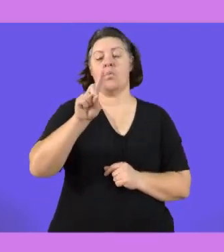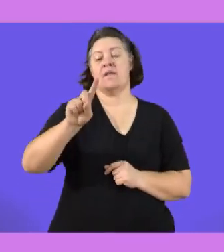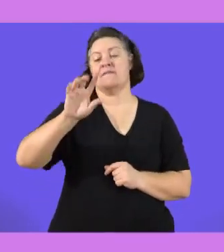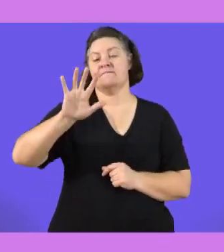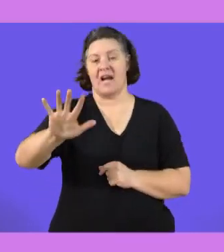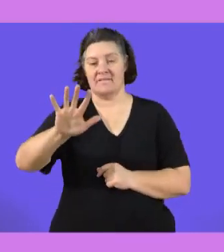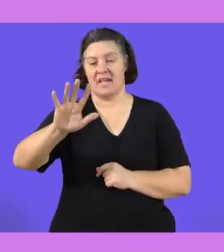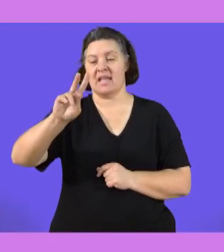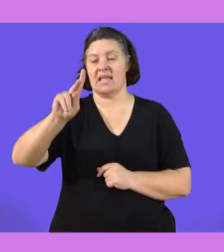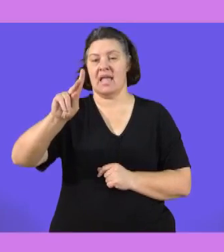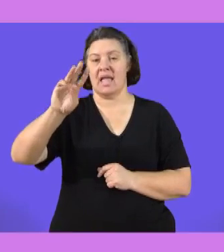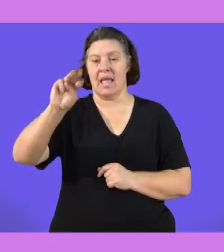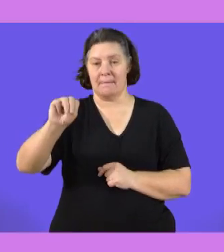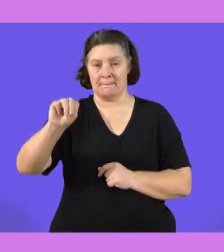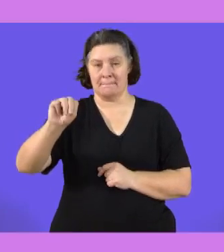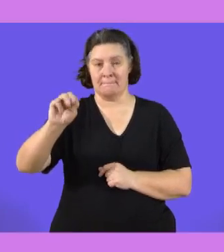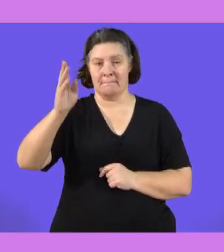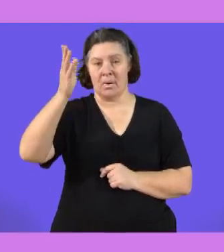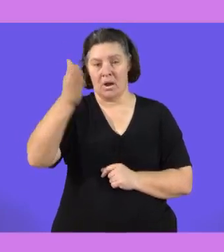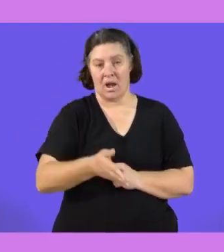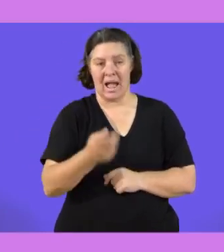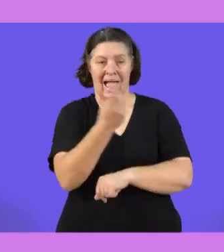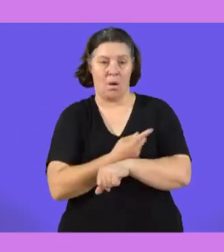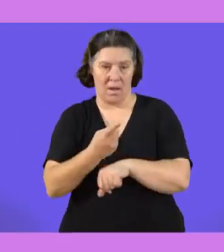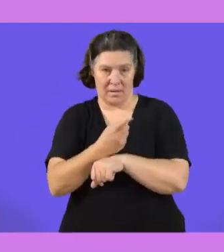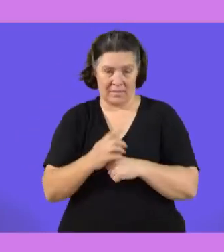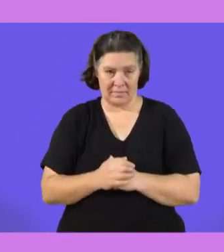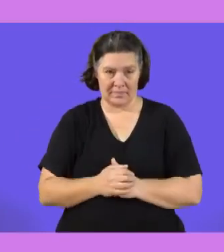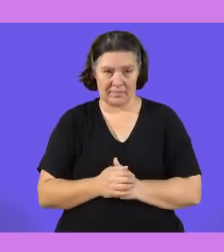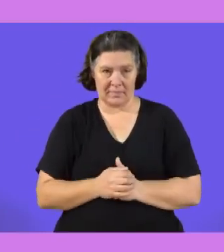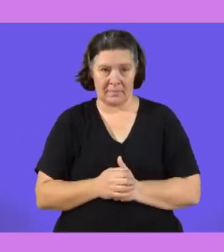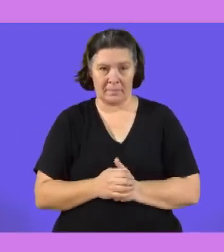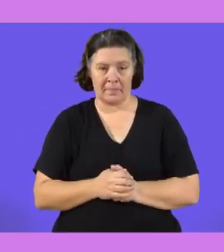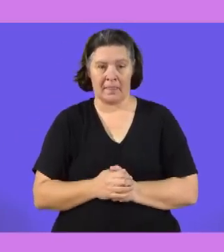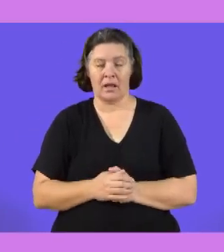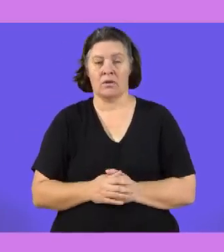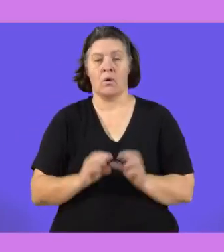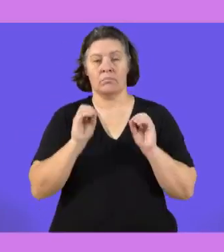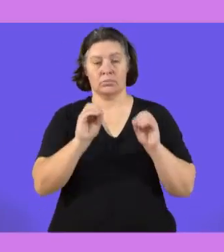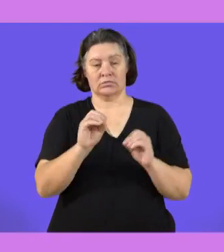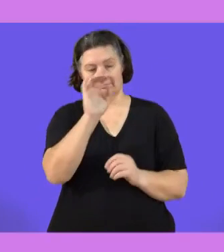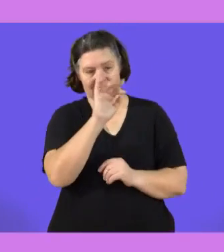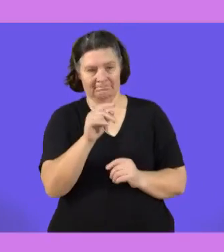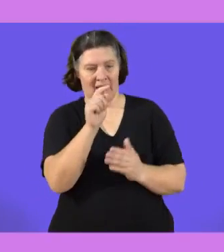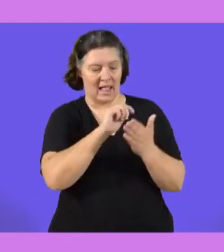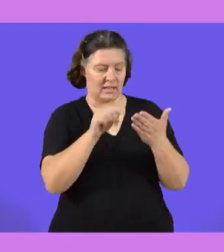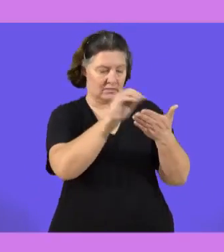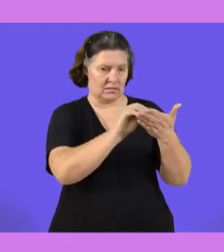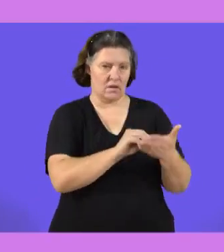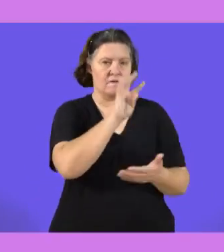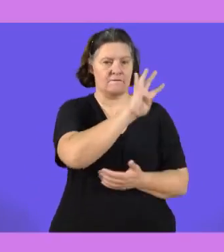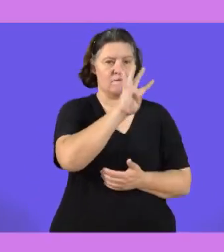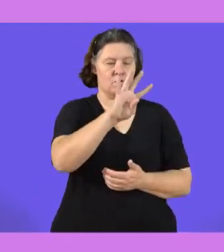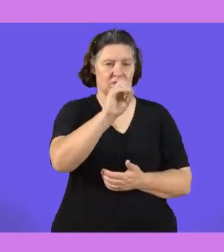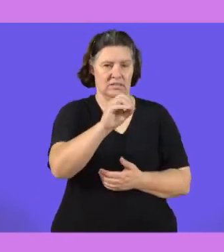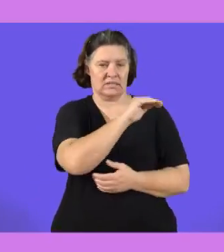is 115 kilometers per hour. So now I will go and I type in 440